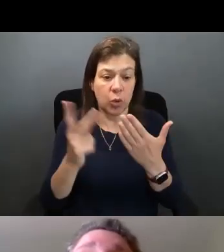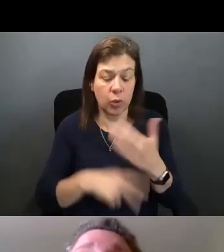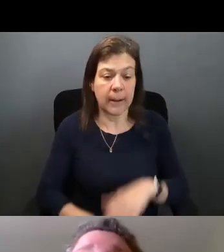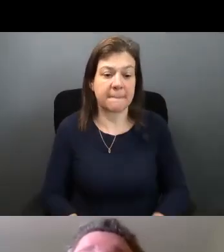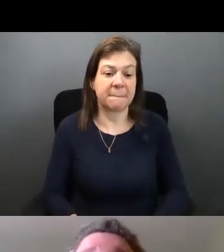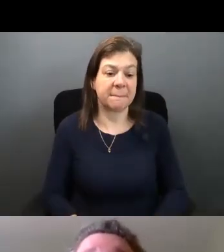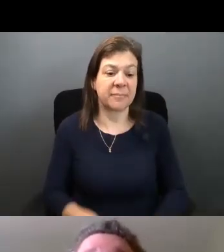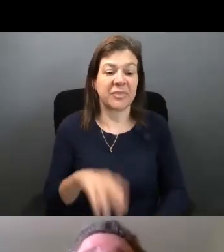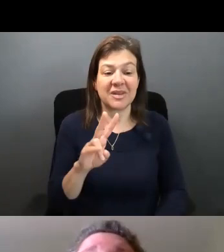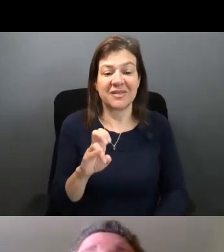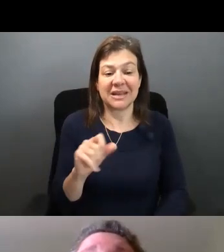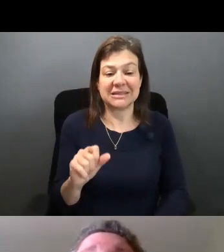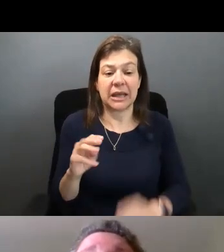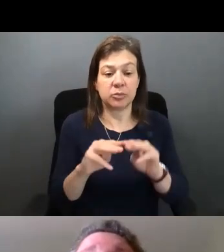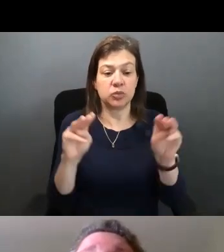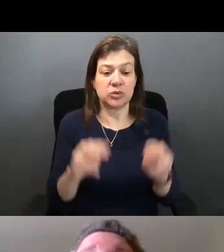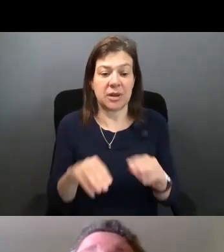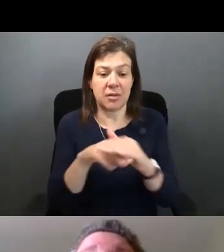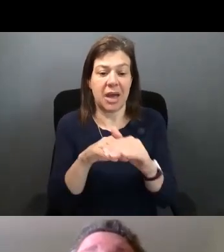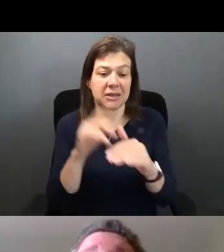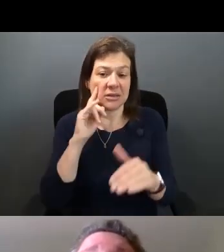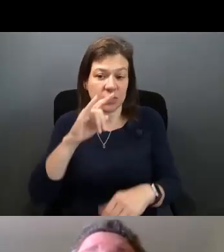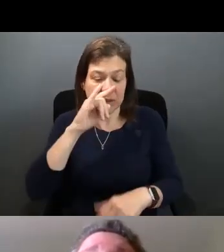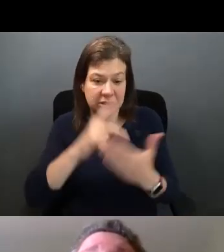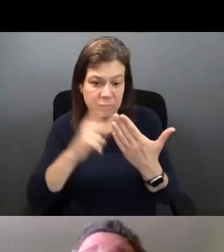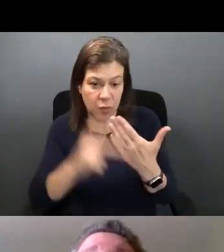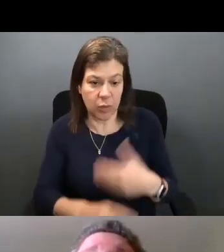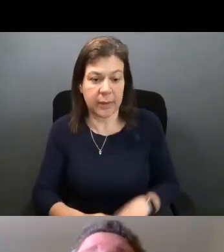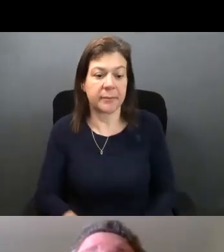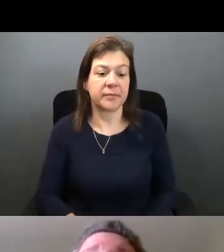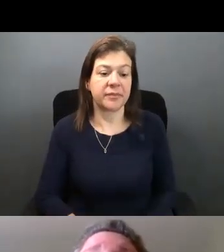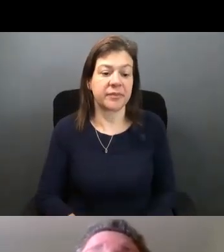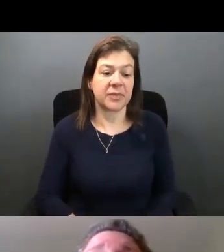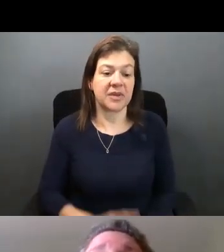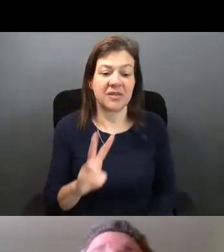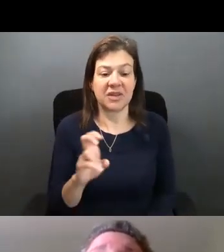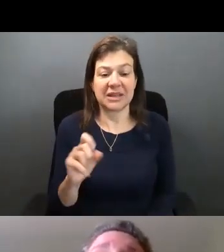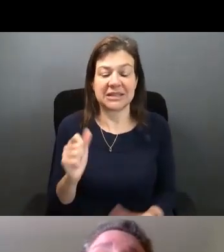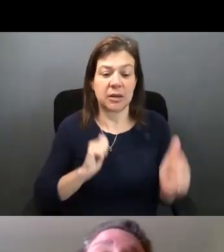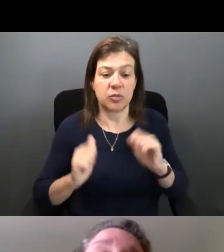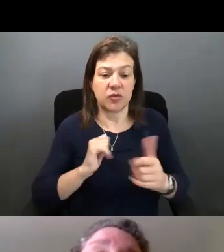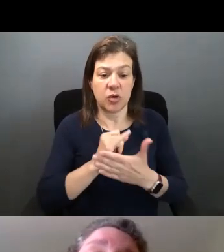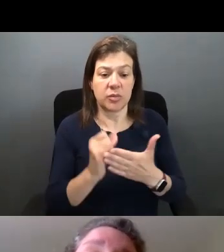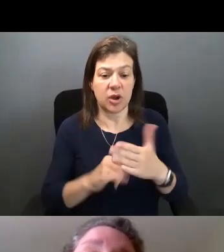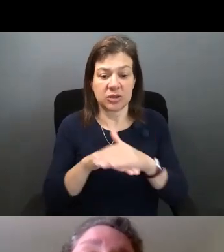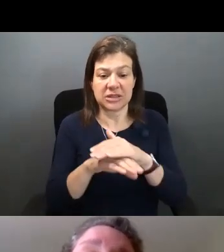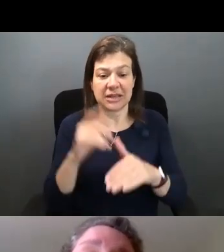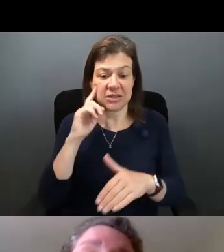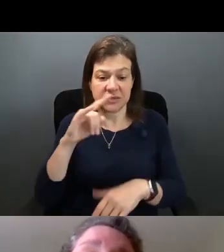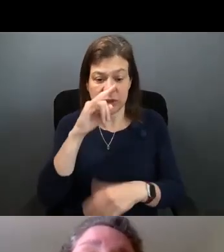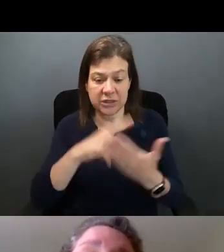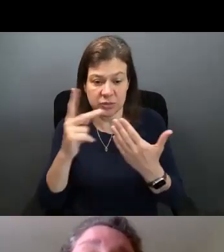VSA Museum Access for Kids Program, VSA Performing Arts Access for